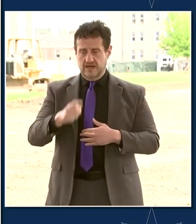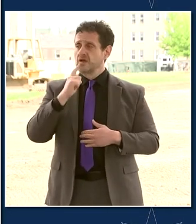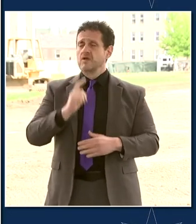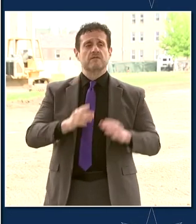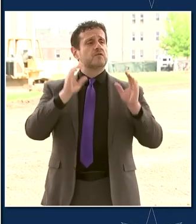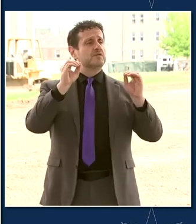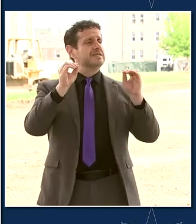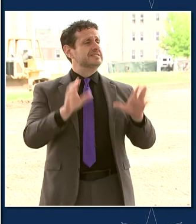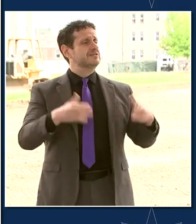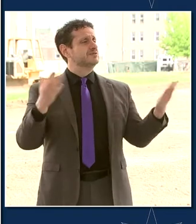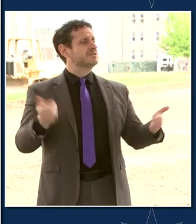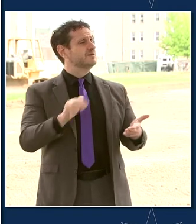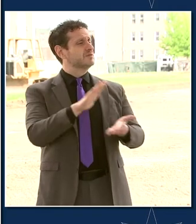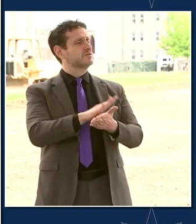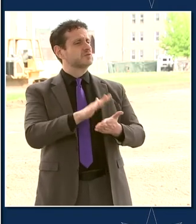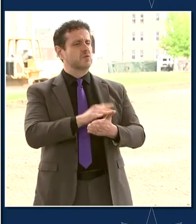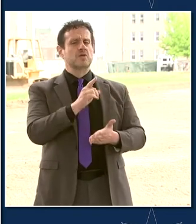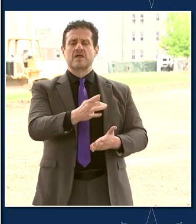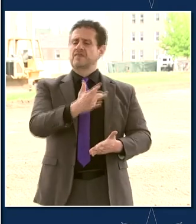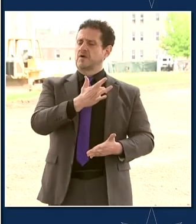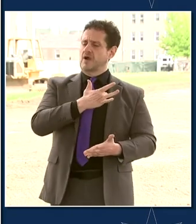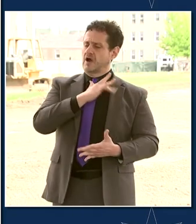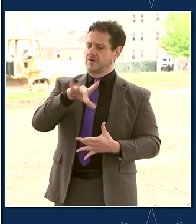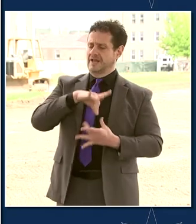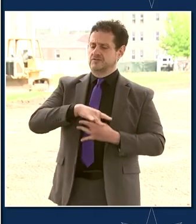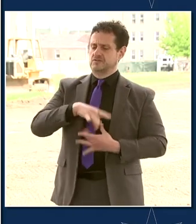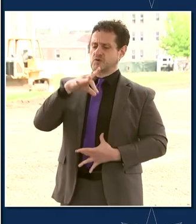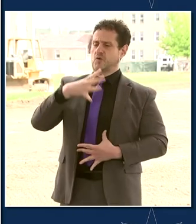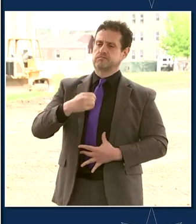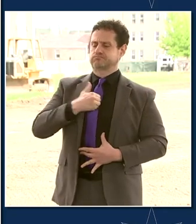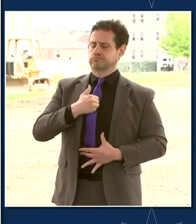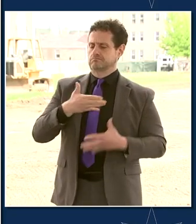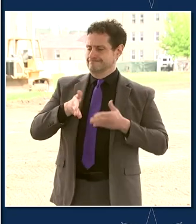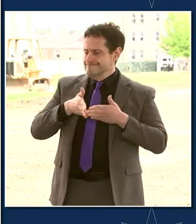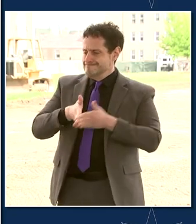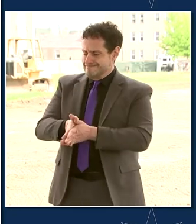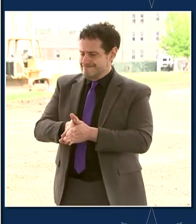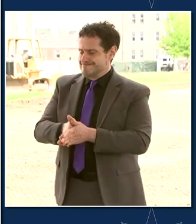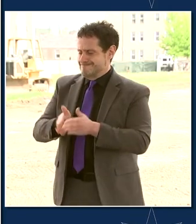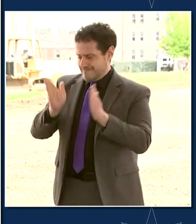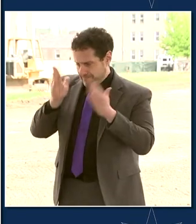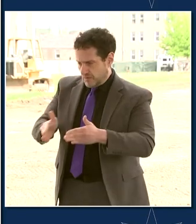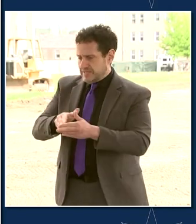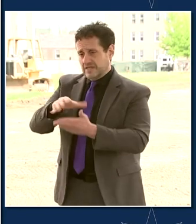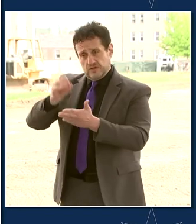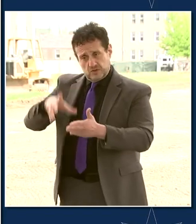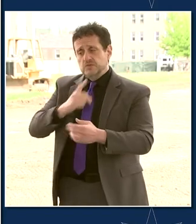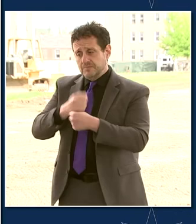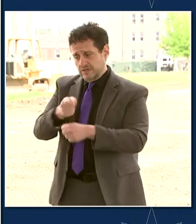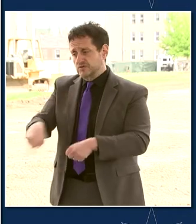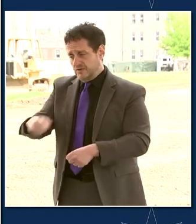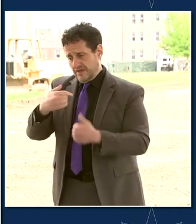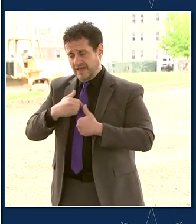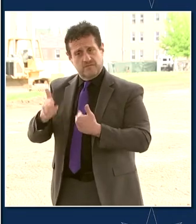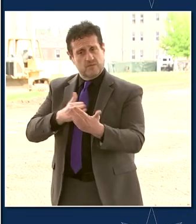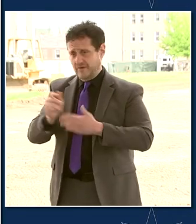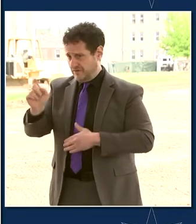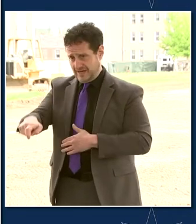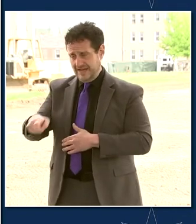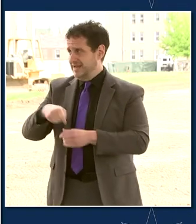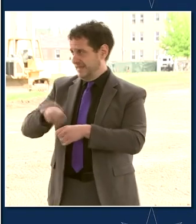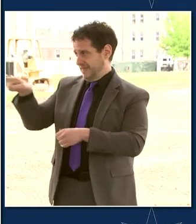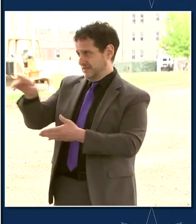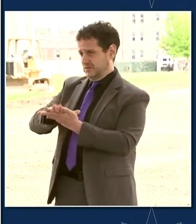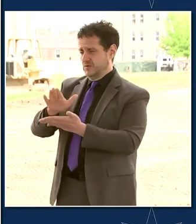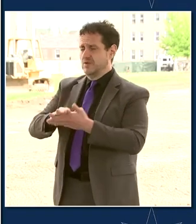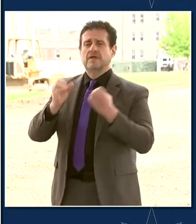have also putting their heart and soul into the students and into making sure that our students are getting what they need inside the doors. There's so many people